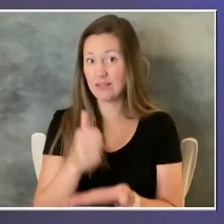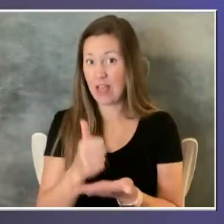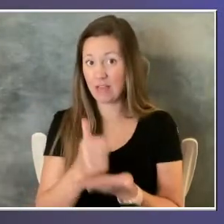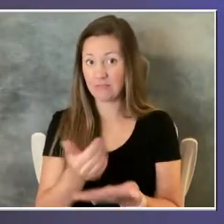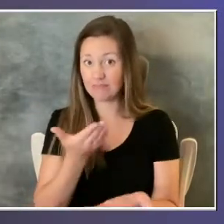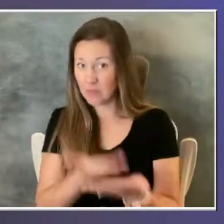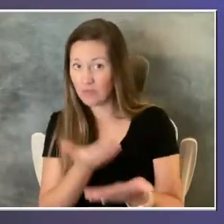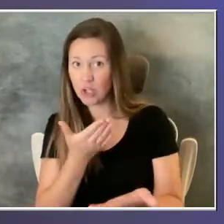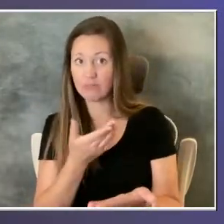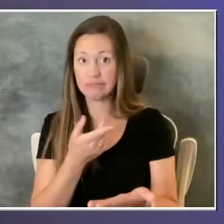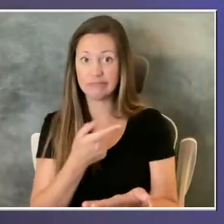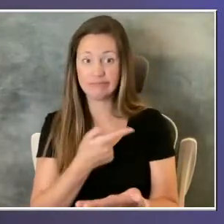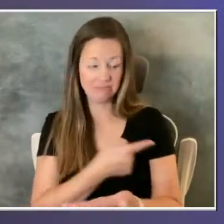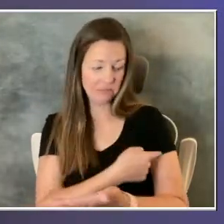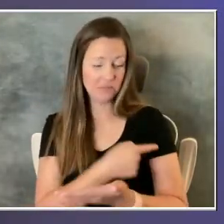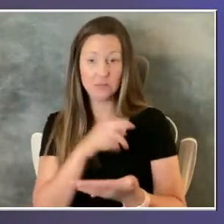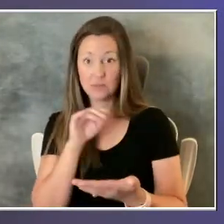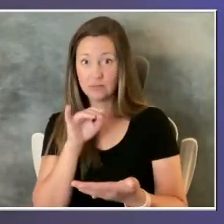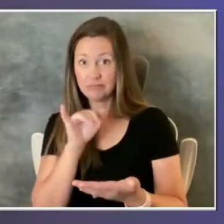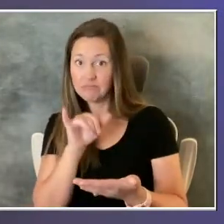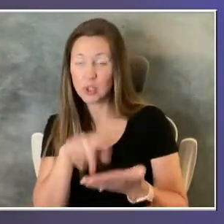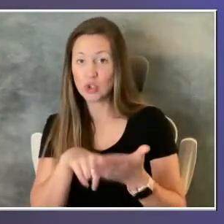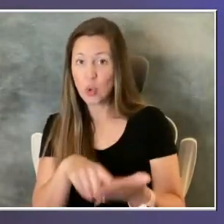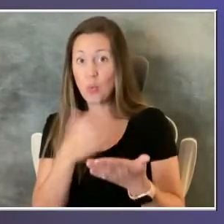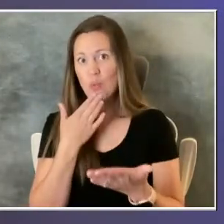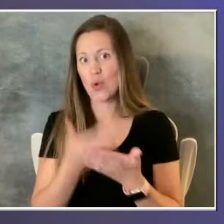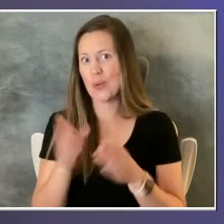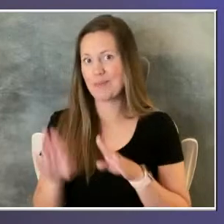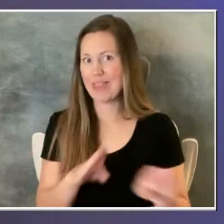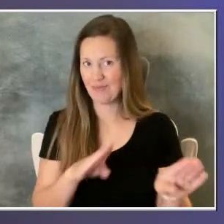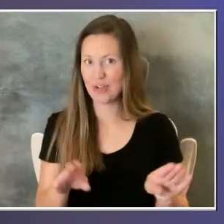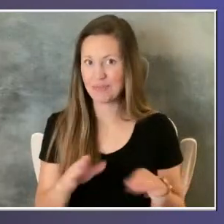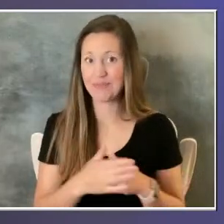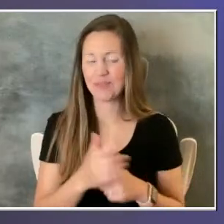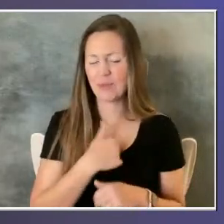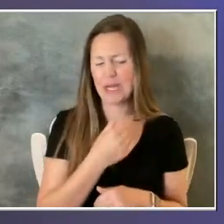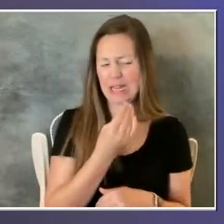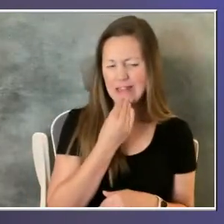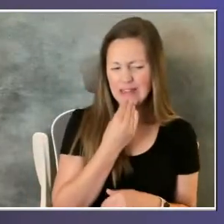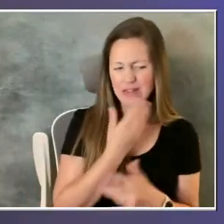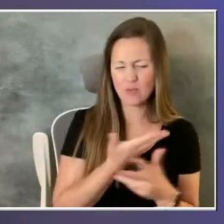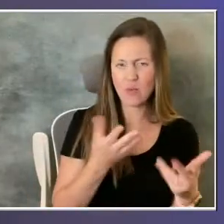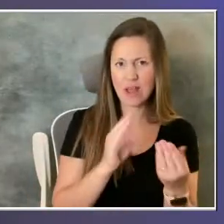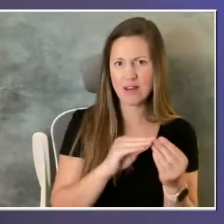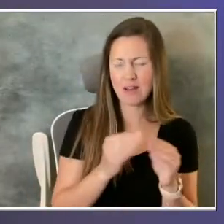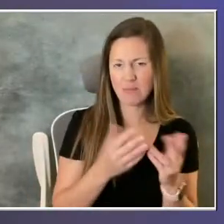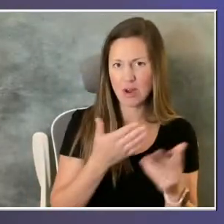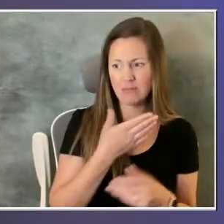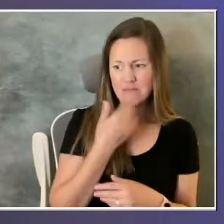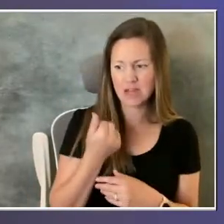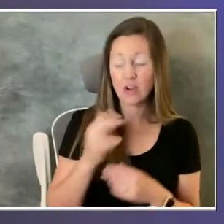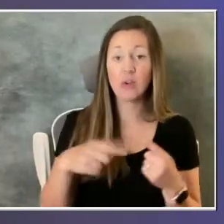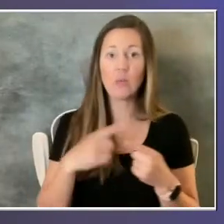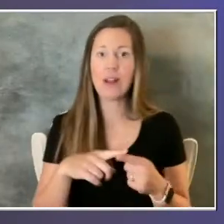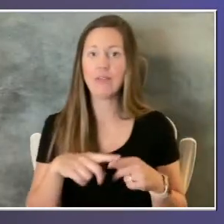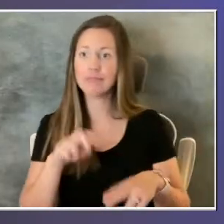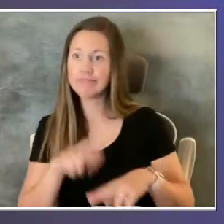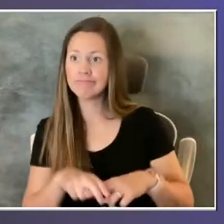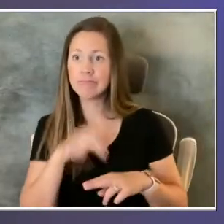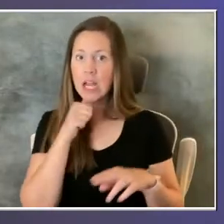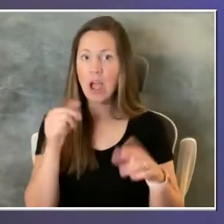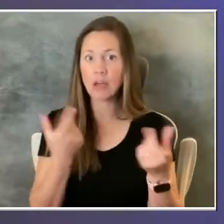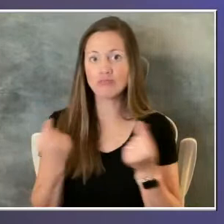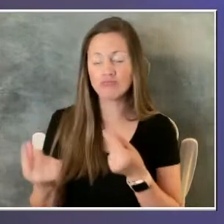good behavior. When I eat something like this, my blood sugar seems to be better. When I'm not active, I notice that my blood sugar tend